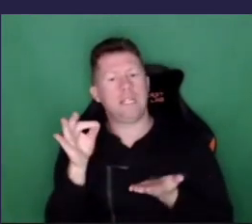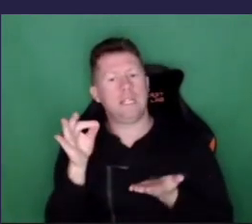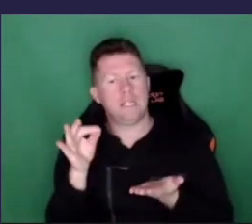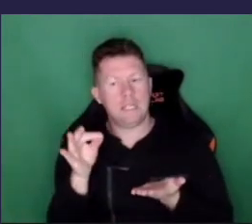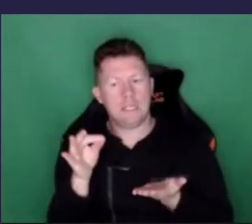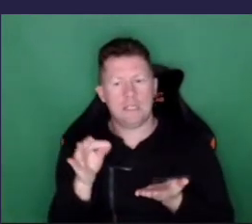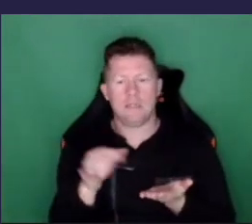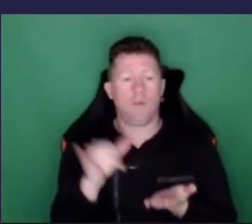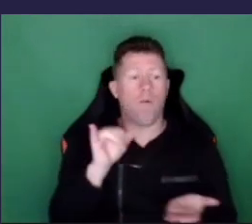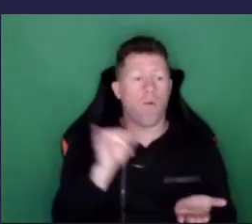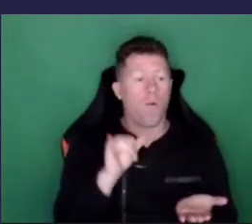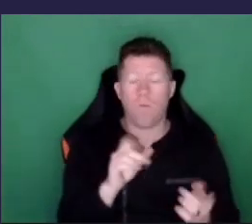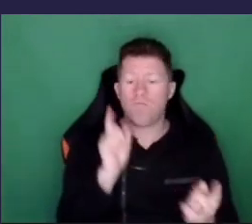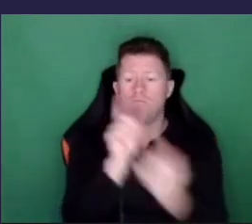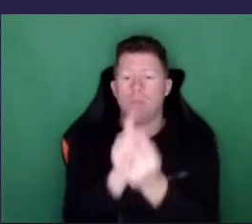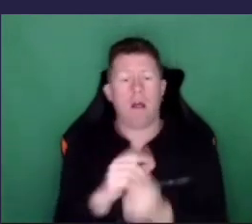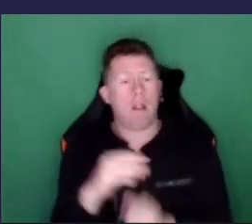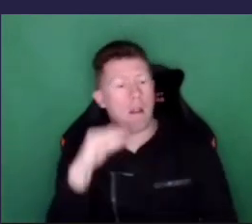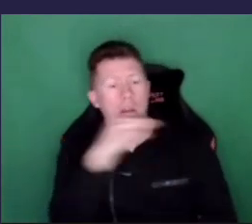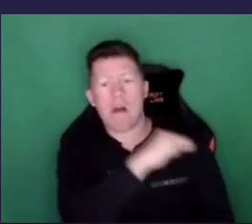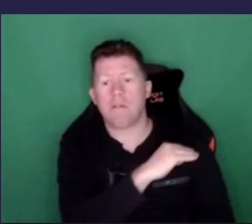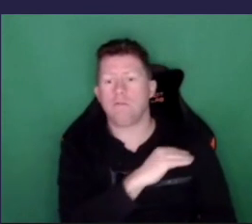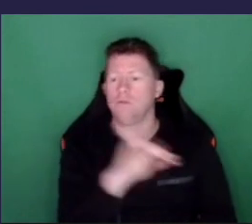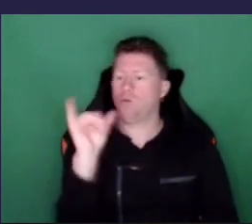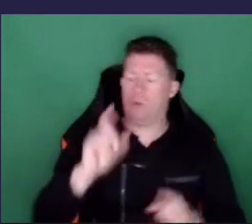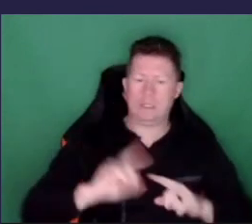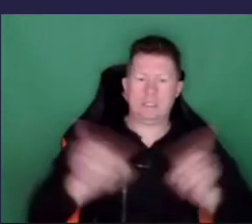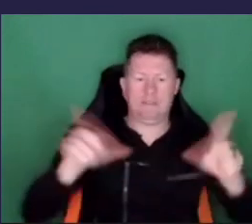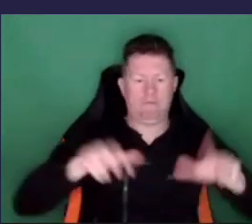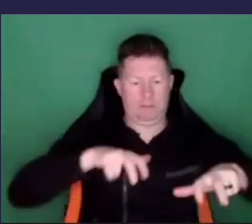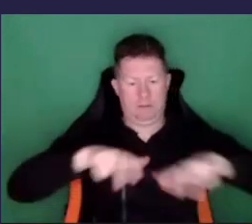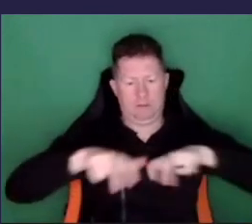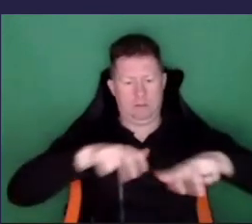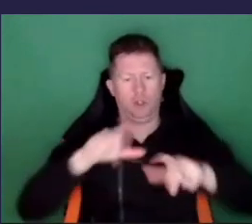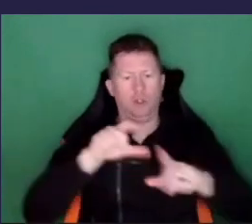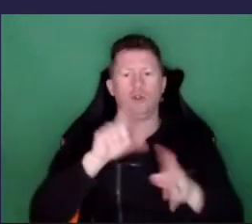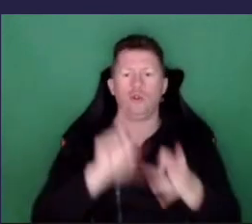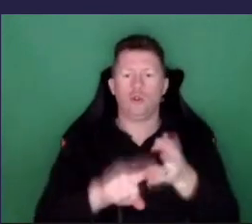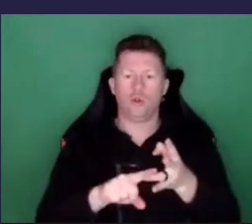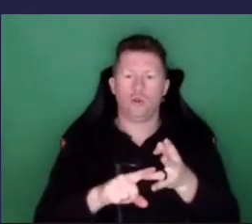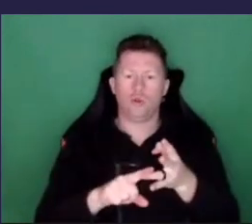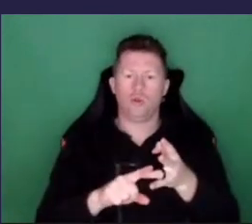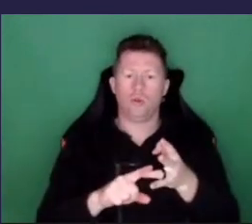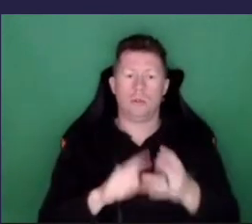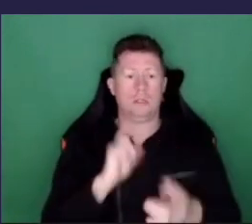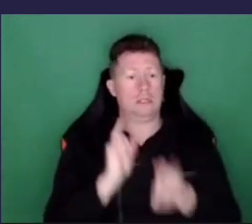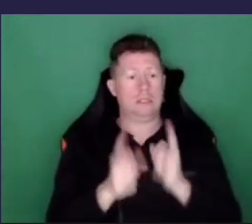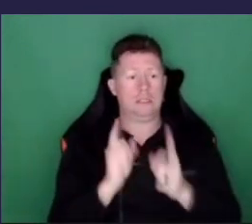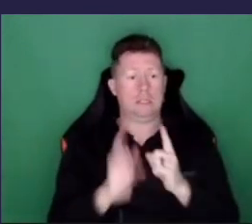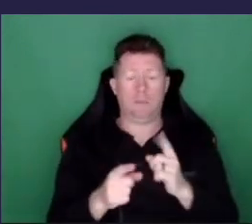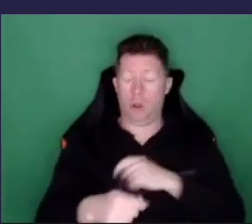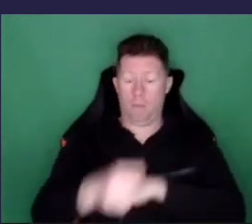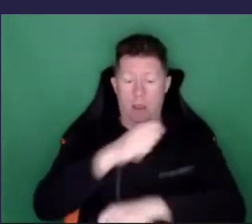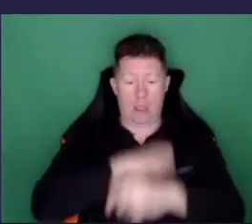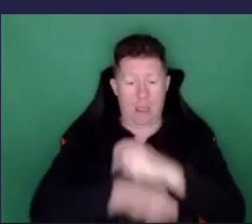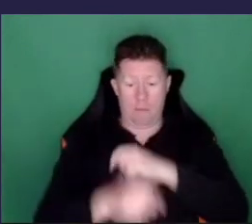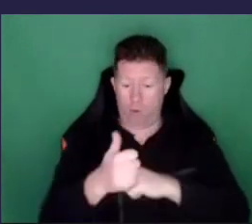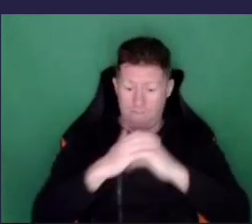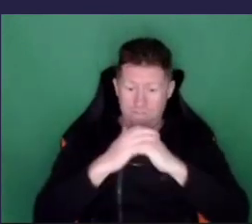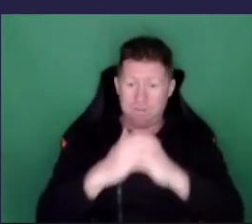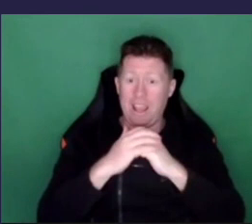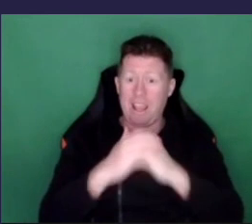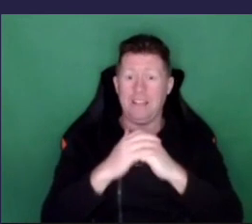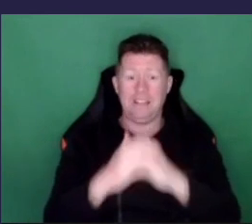or for lunch or for another activity. Sometimes it blossoms into a relationship